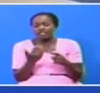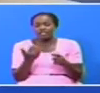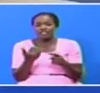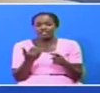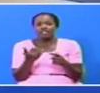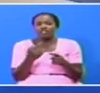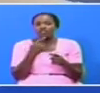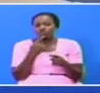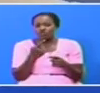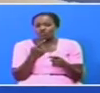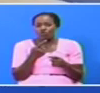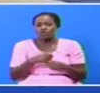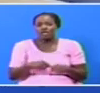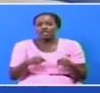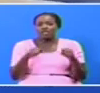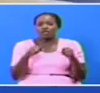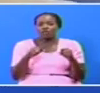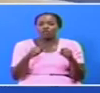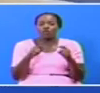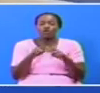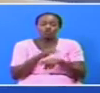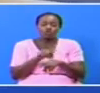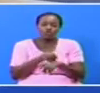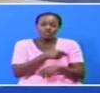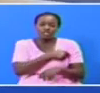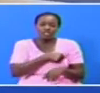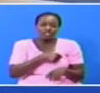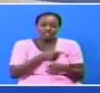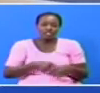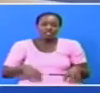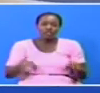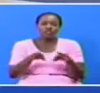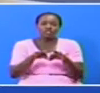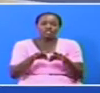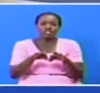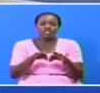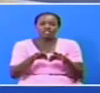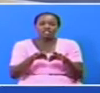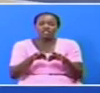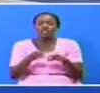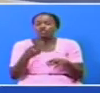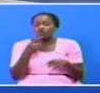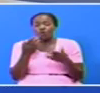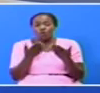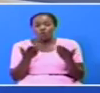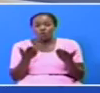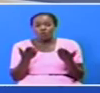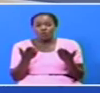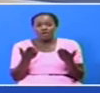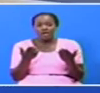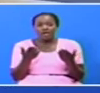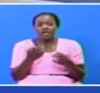So anybody who has reported anything to the contrary is false to that extent, where this